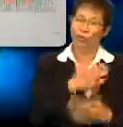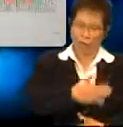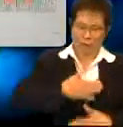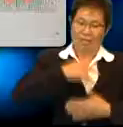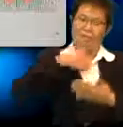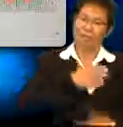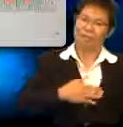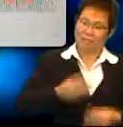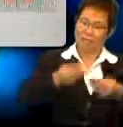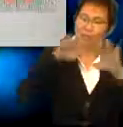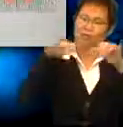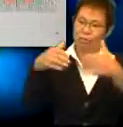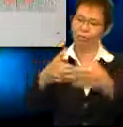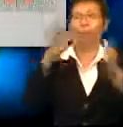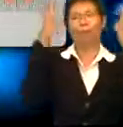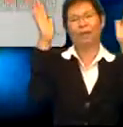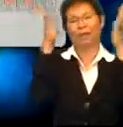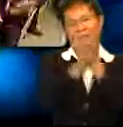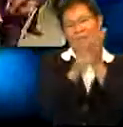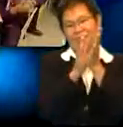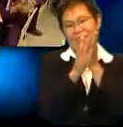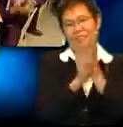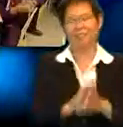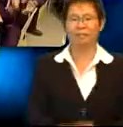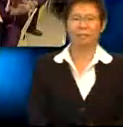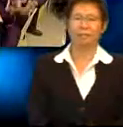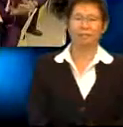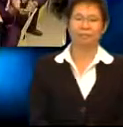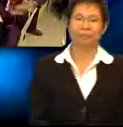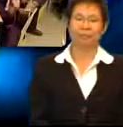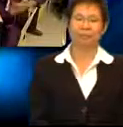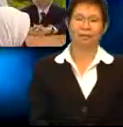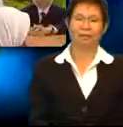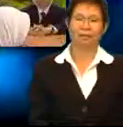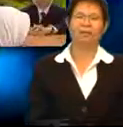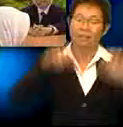good. Please give this group a big hand.